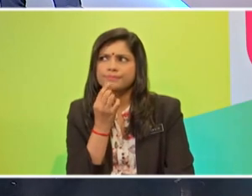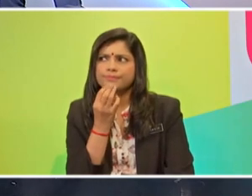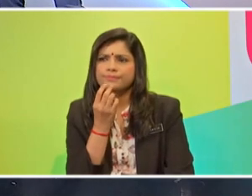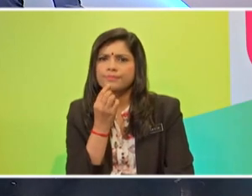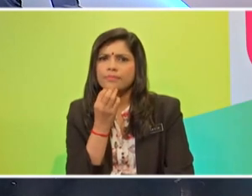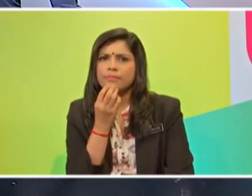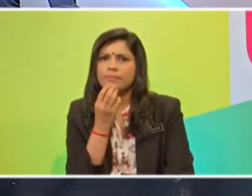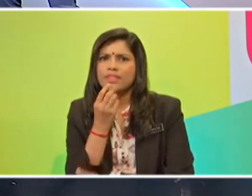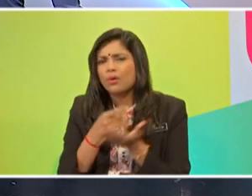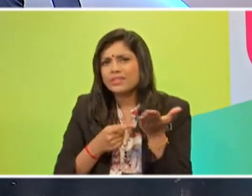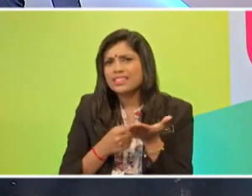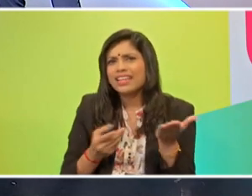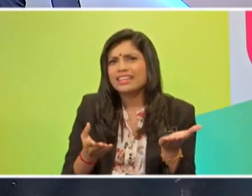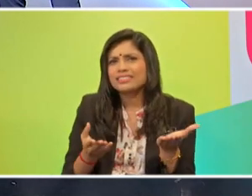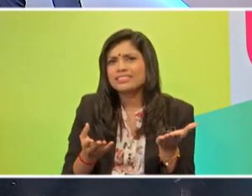a,